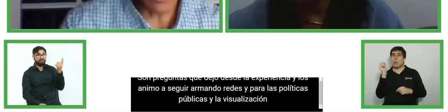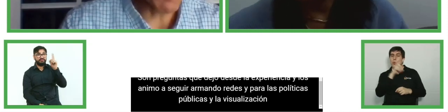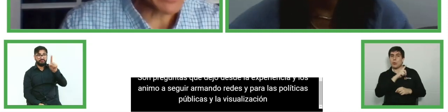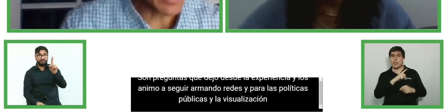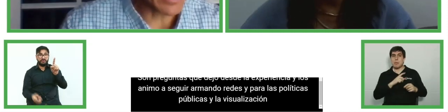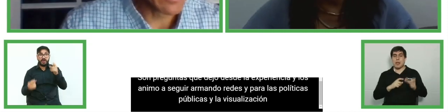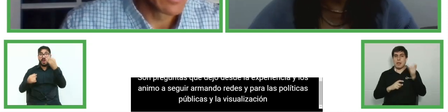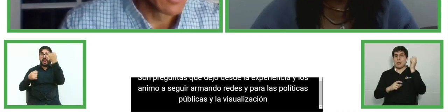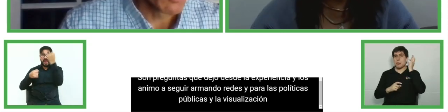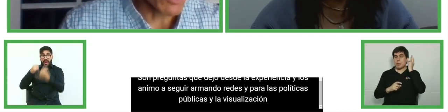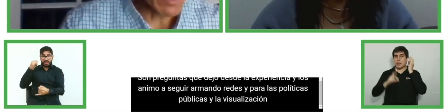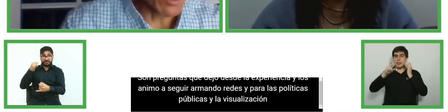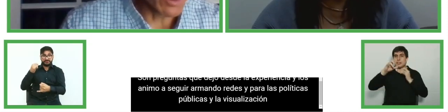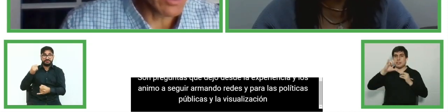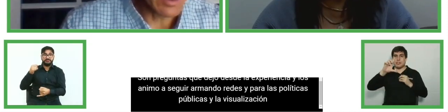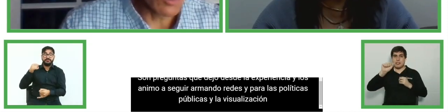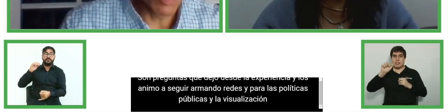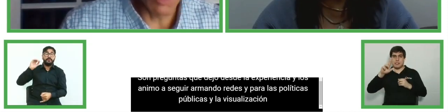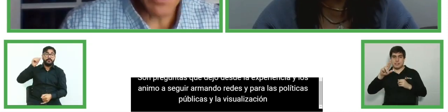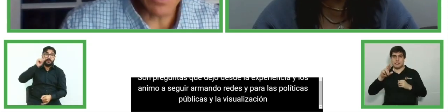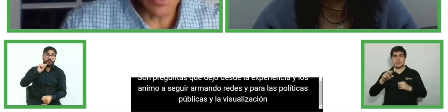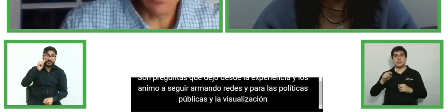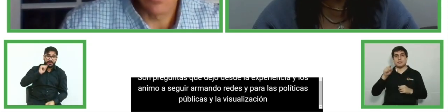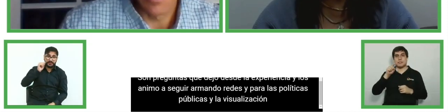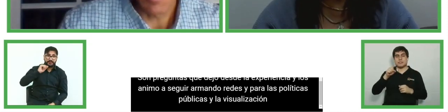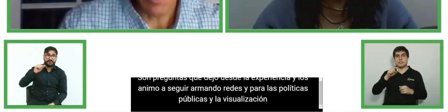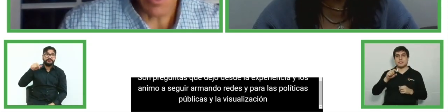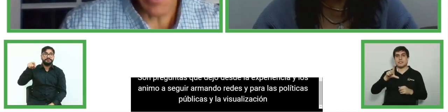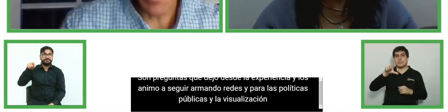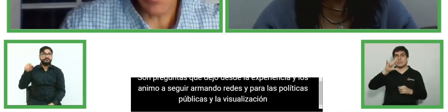panelist, Pilar, please.